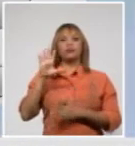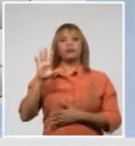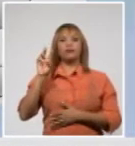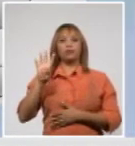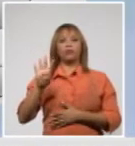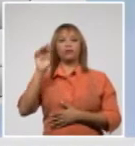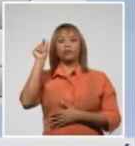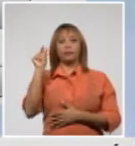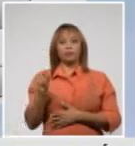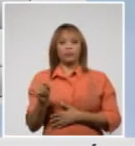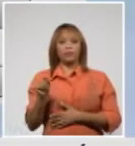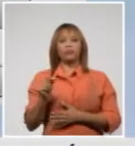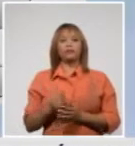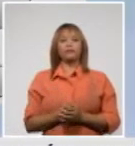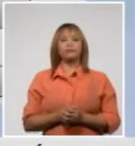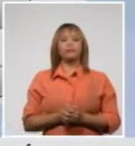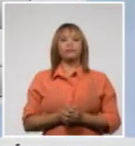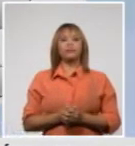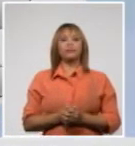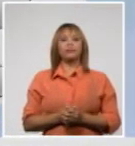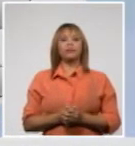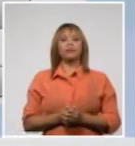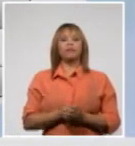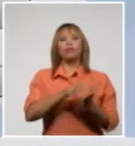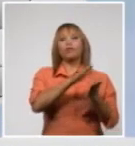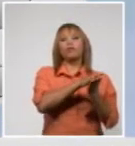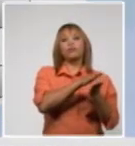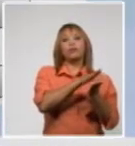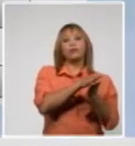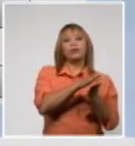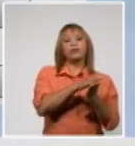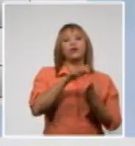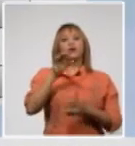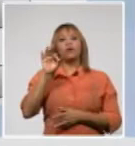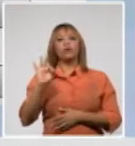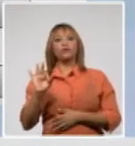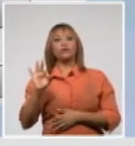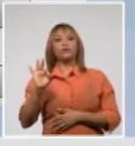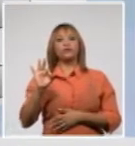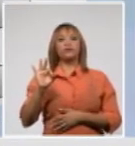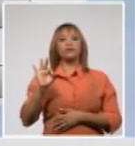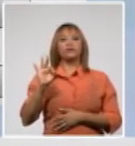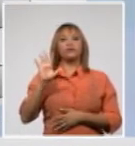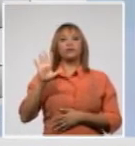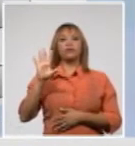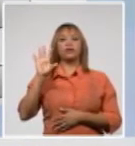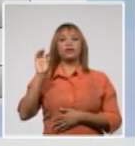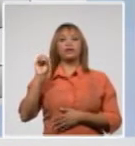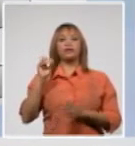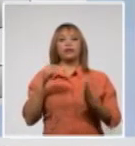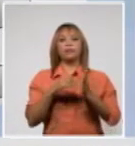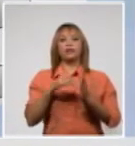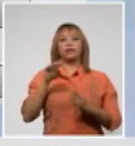same 185 countries. Yesterday,